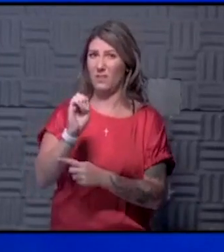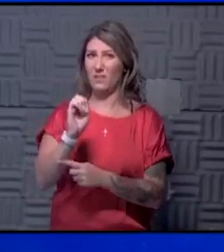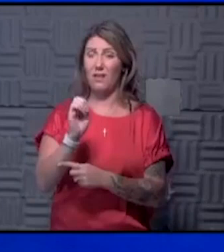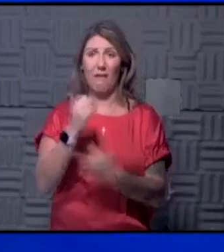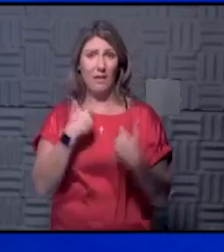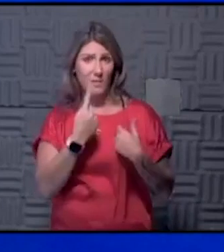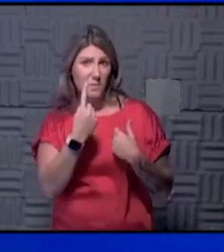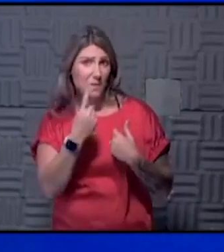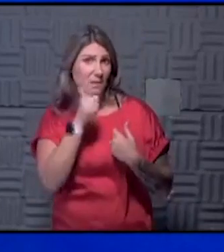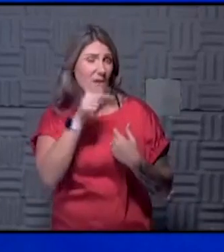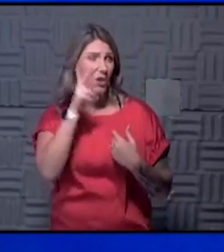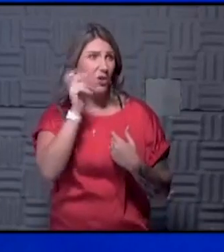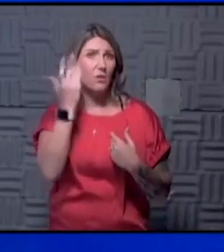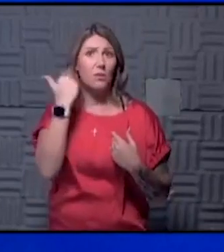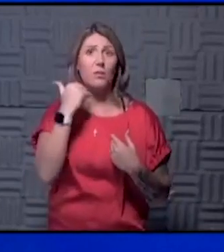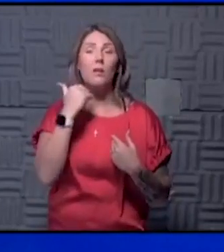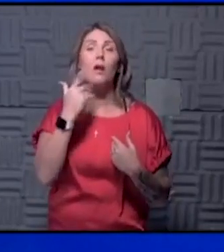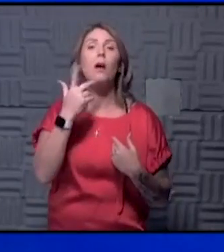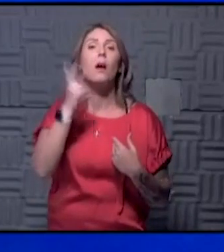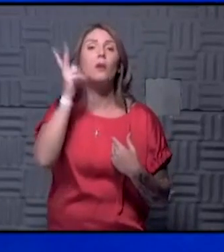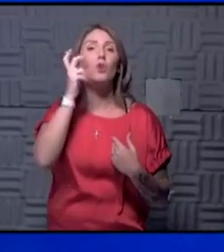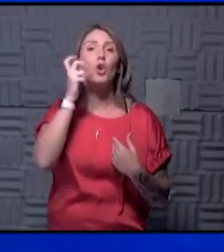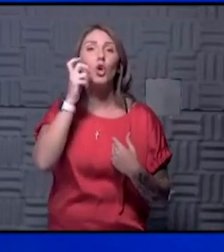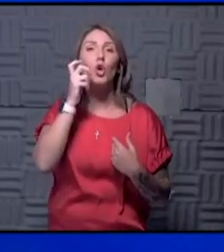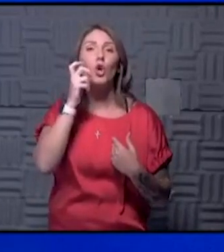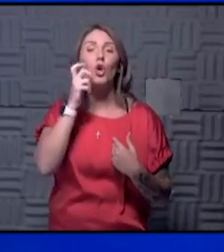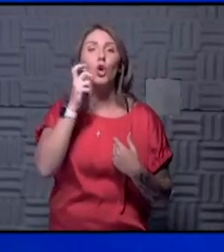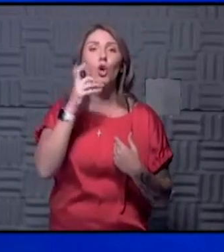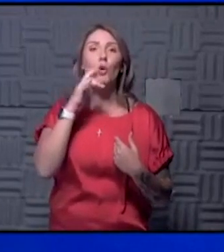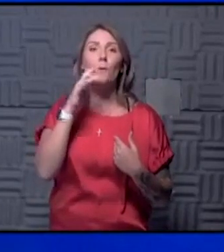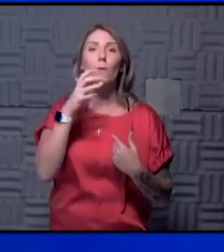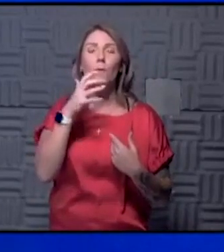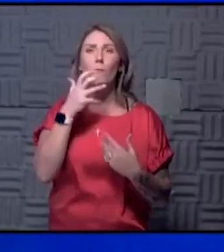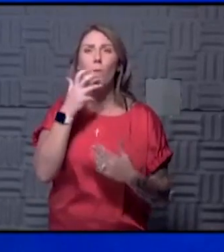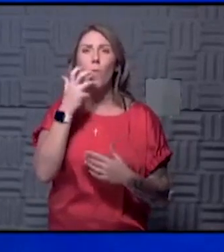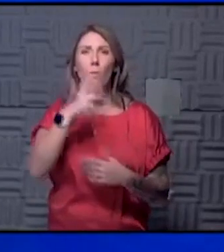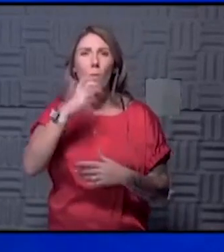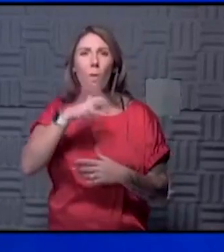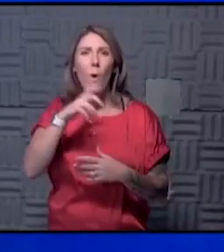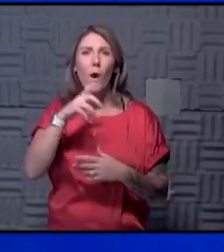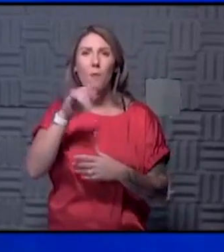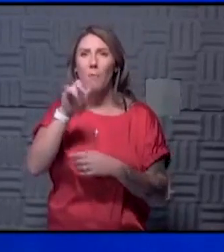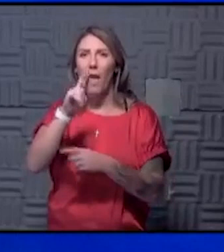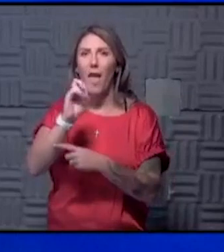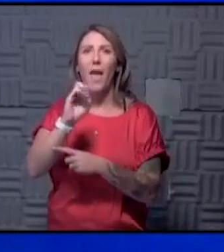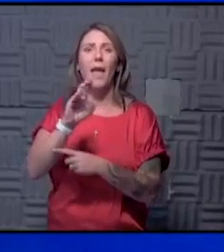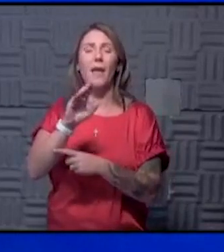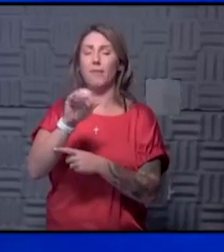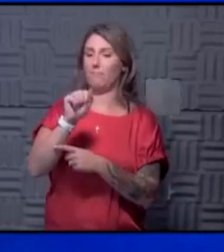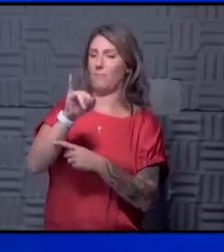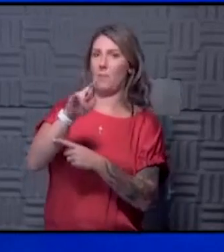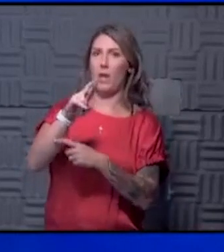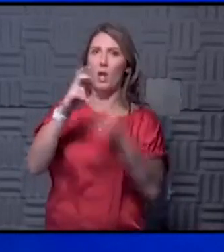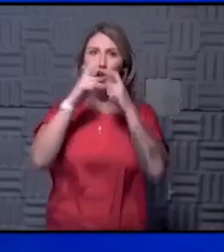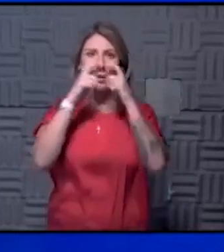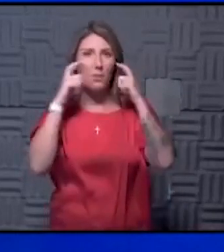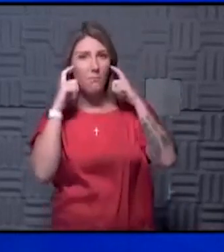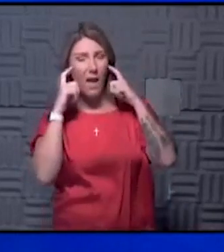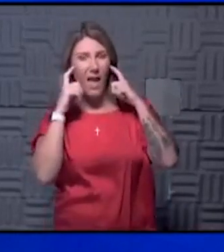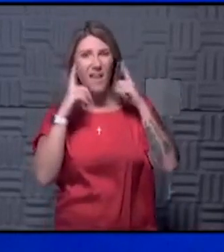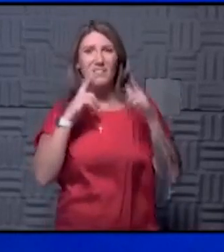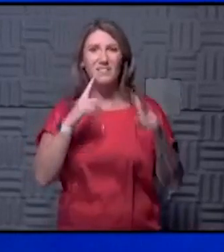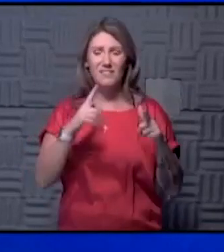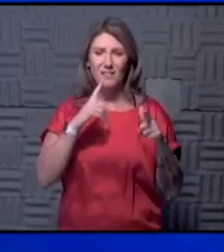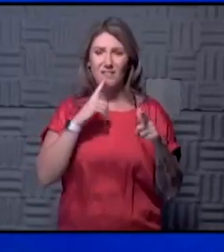before. She said, I heard the warm air inside your mask is building bacteria. The air is cold in the doctor's offices